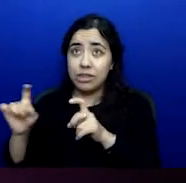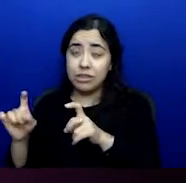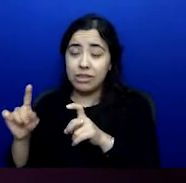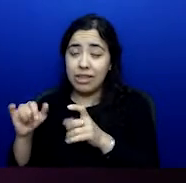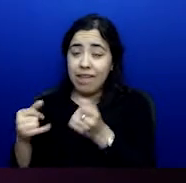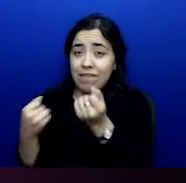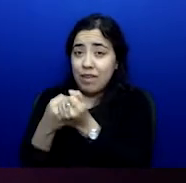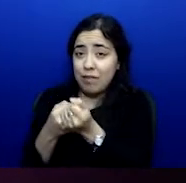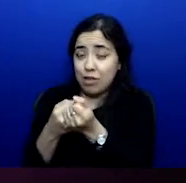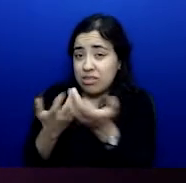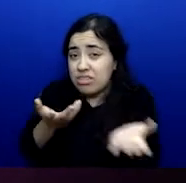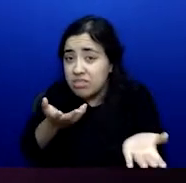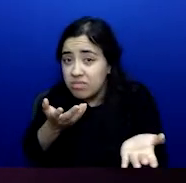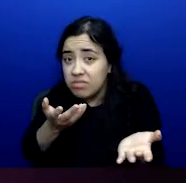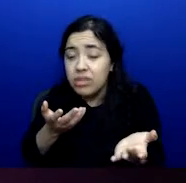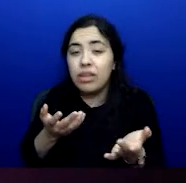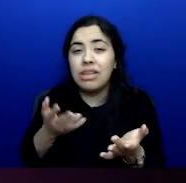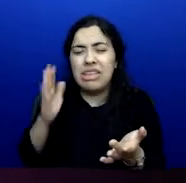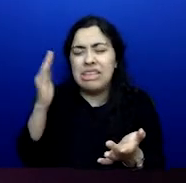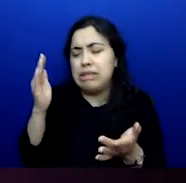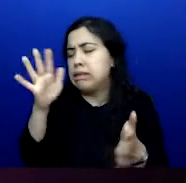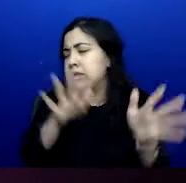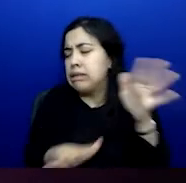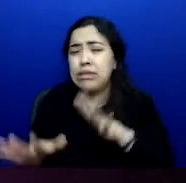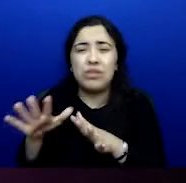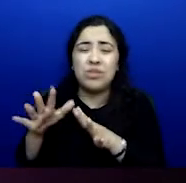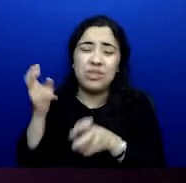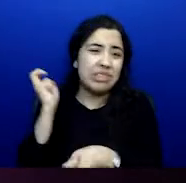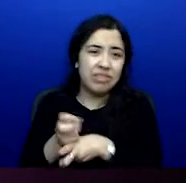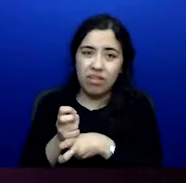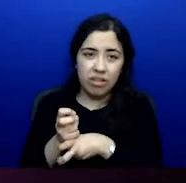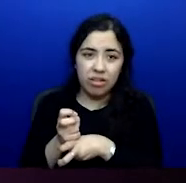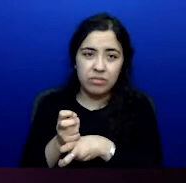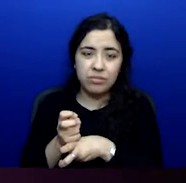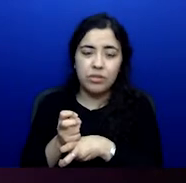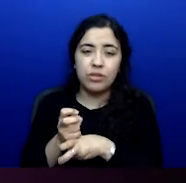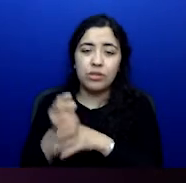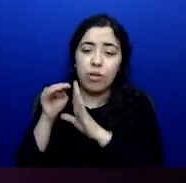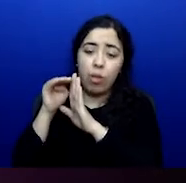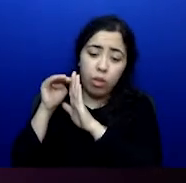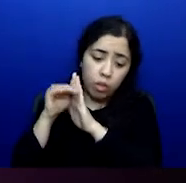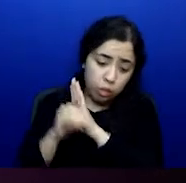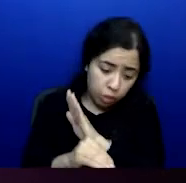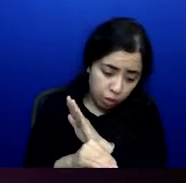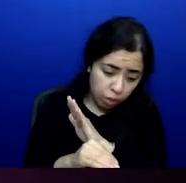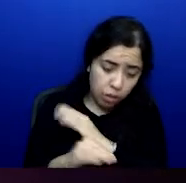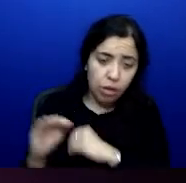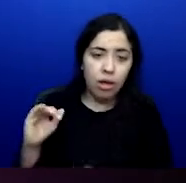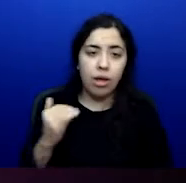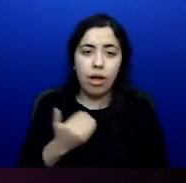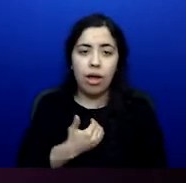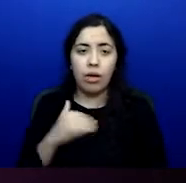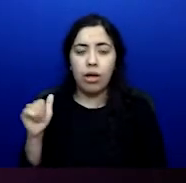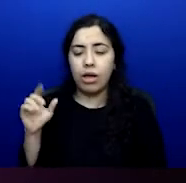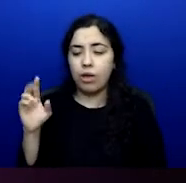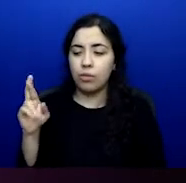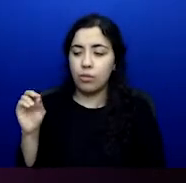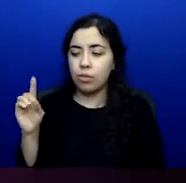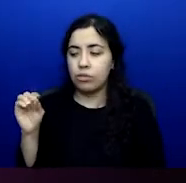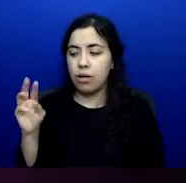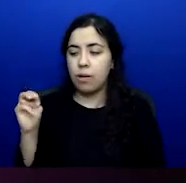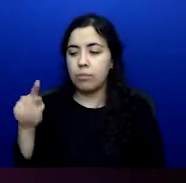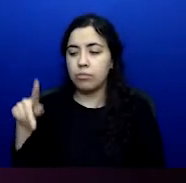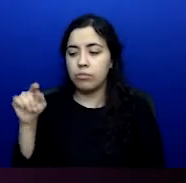Anyways, that proved to be too difficult and killed the momentum of both our adoption and our feature development.